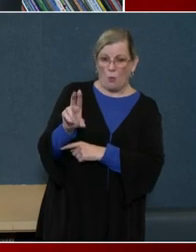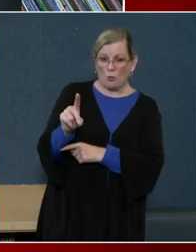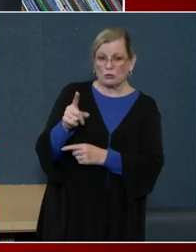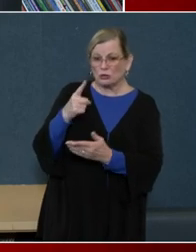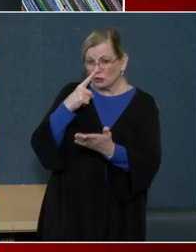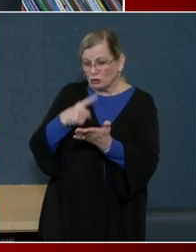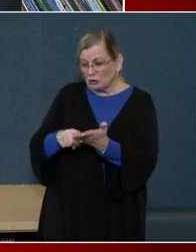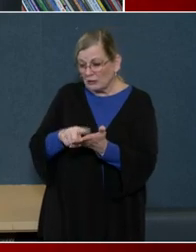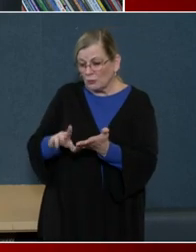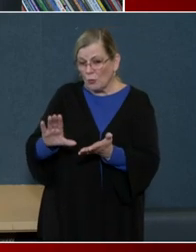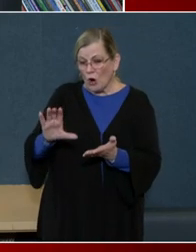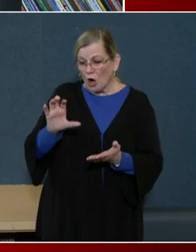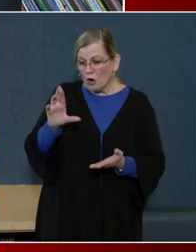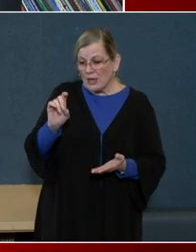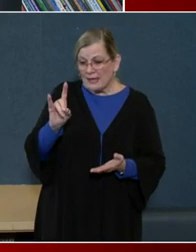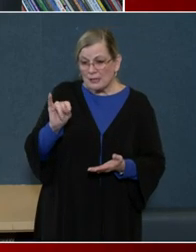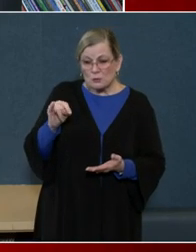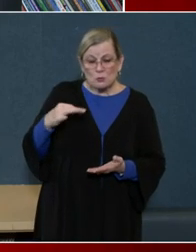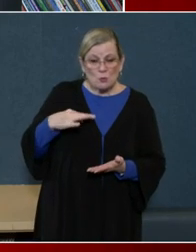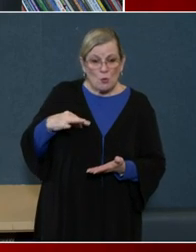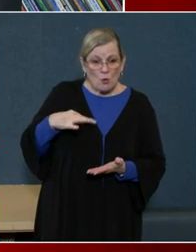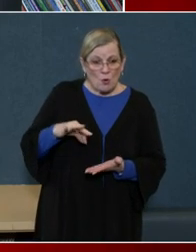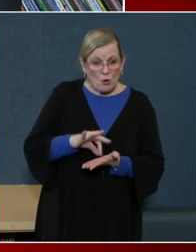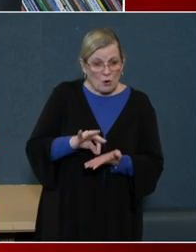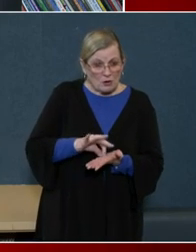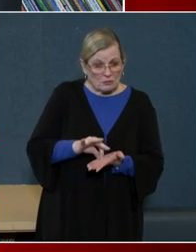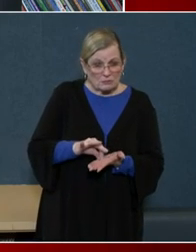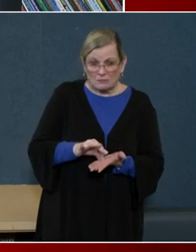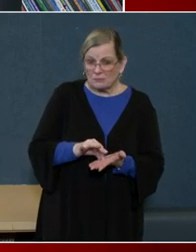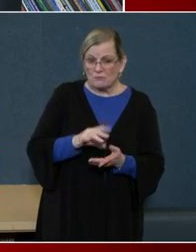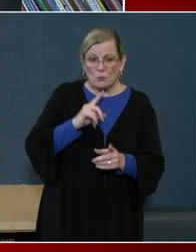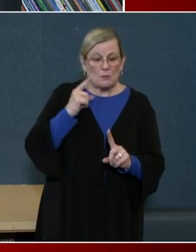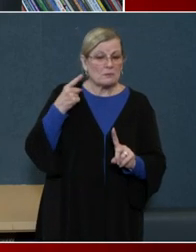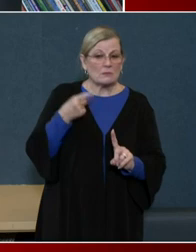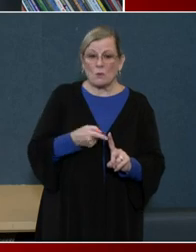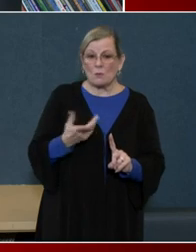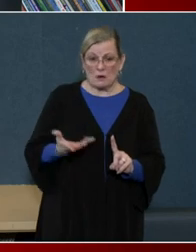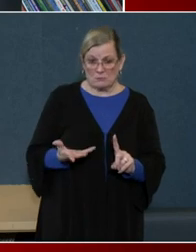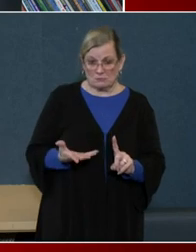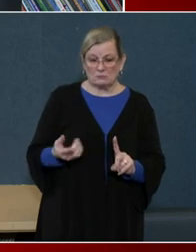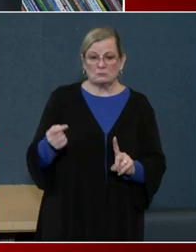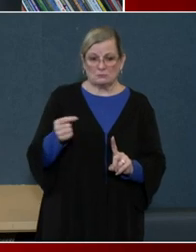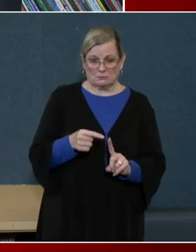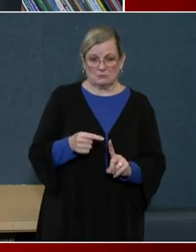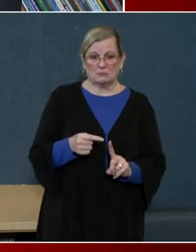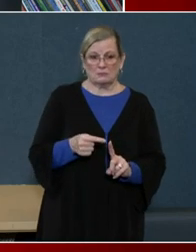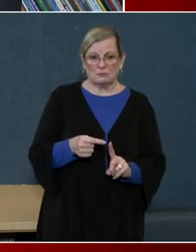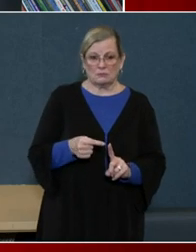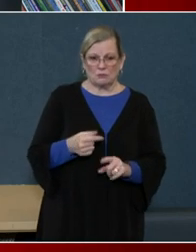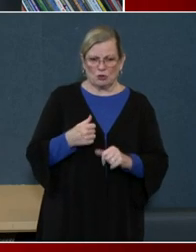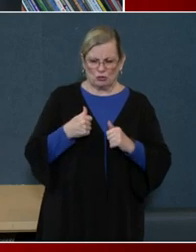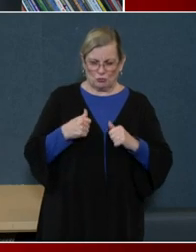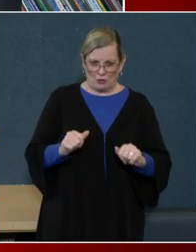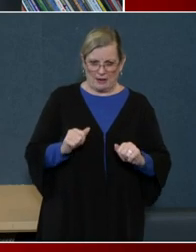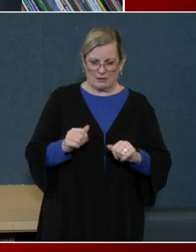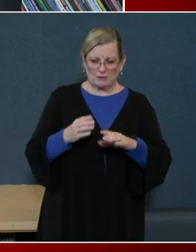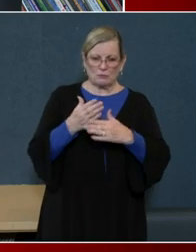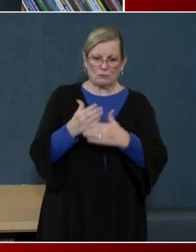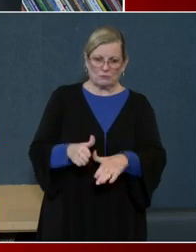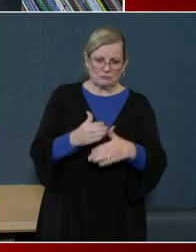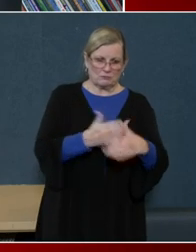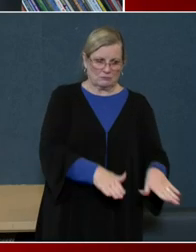a prospective tenant. All this is meant at getting at some of the barriers that make it very difficult, particularly